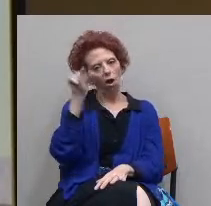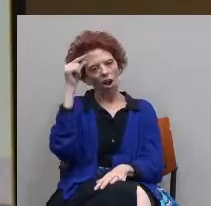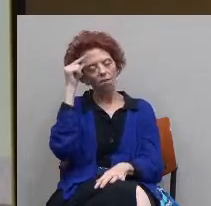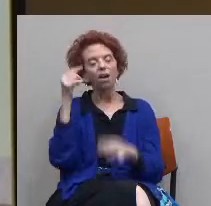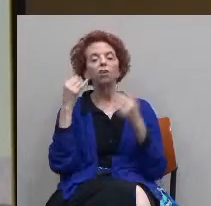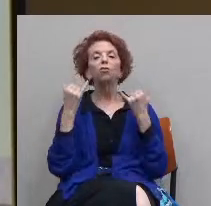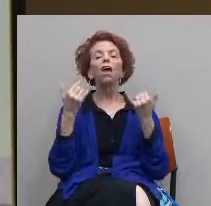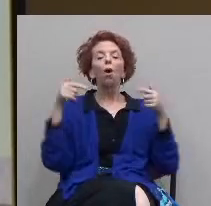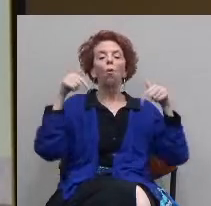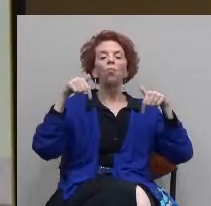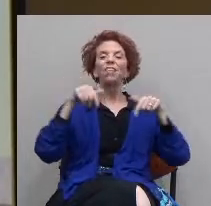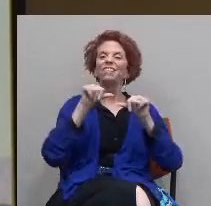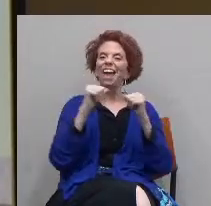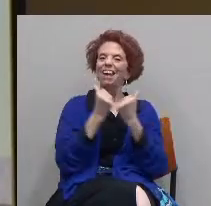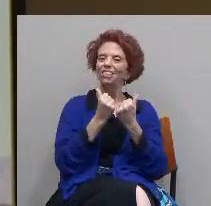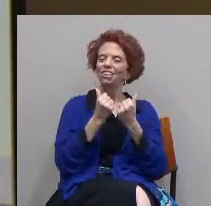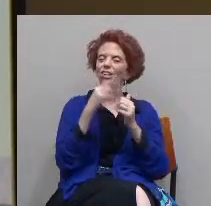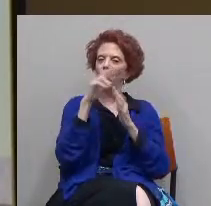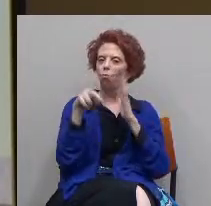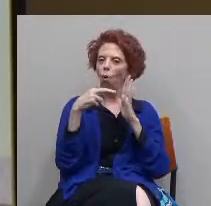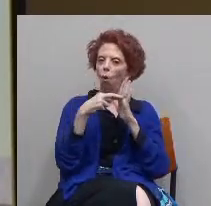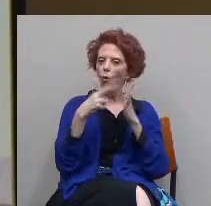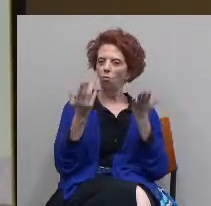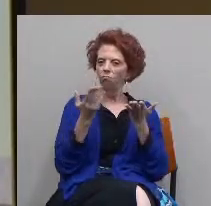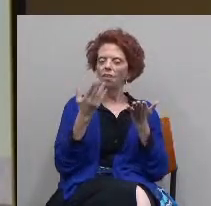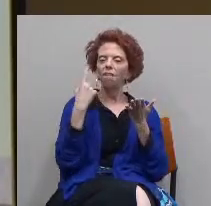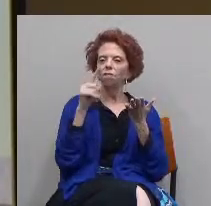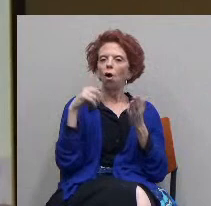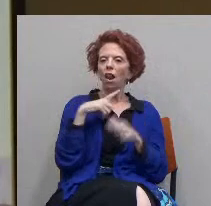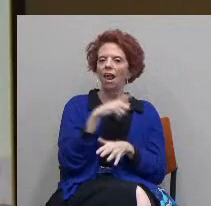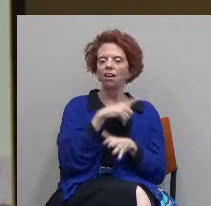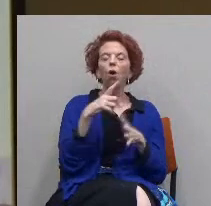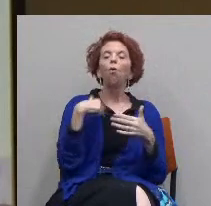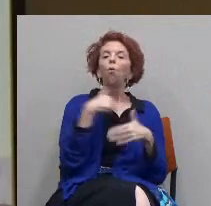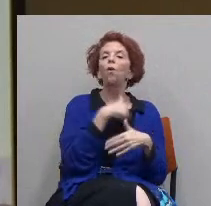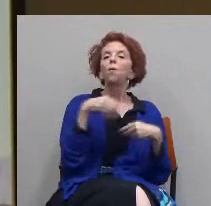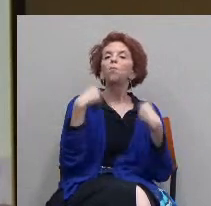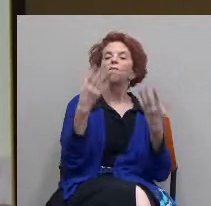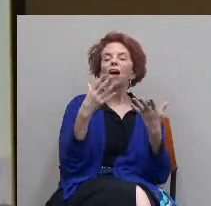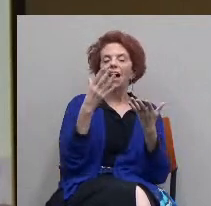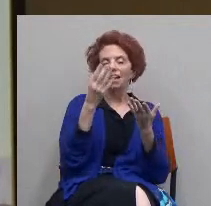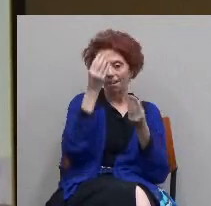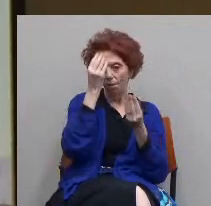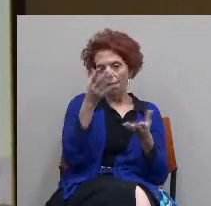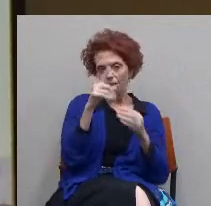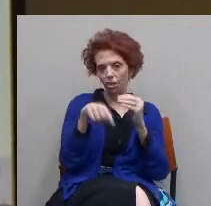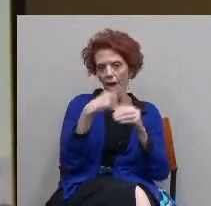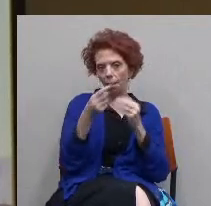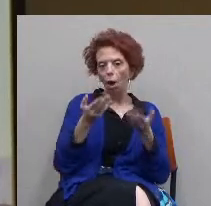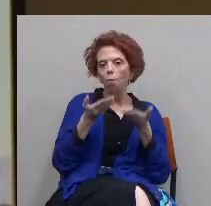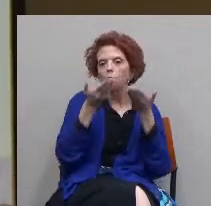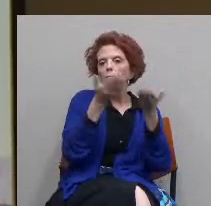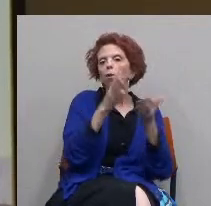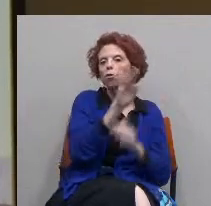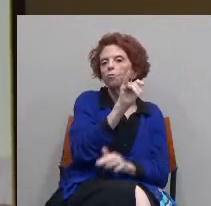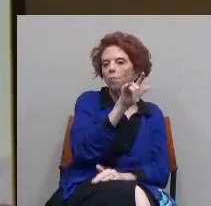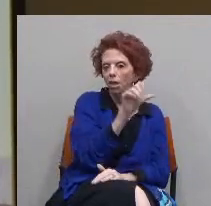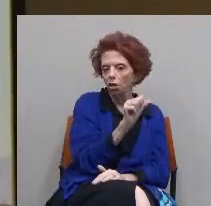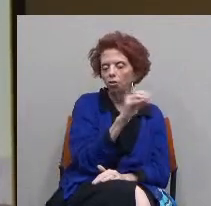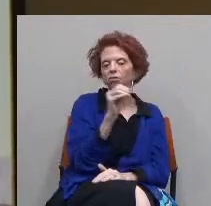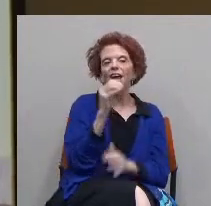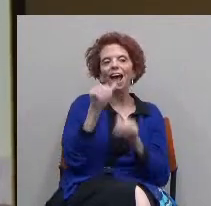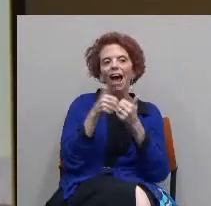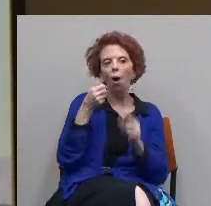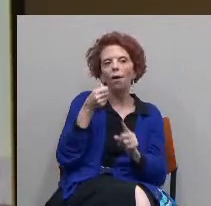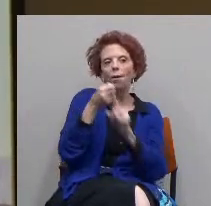agency's role when it comes to legislative session? The first thing we do is we provide information on proposed bills and how they impact education in Louisiana. So it's